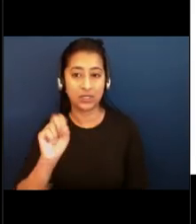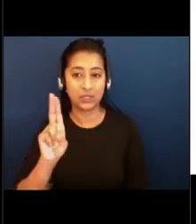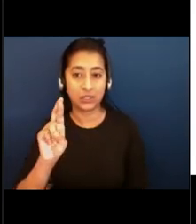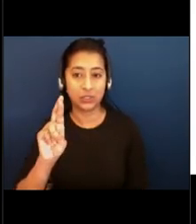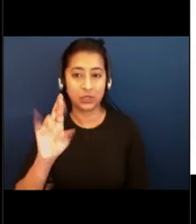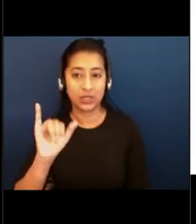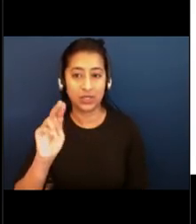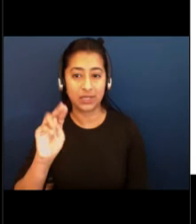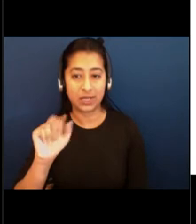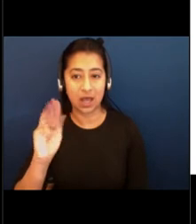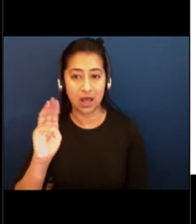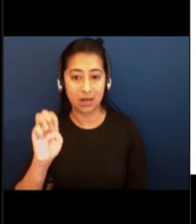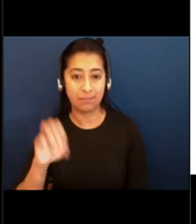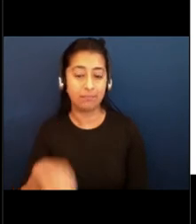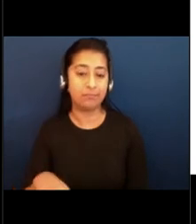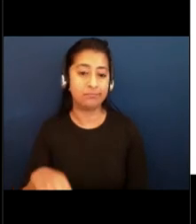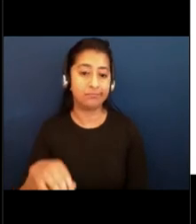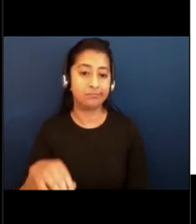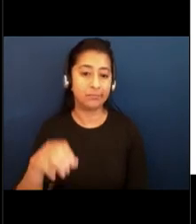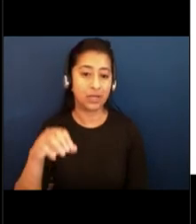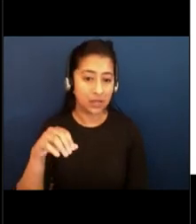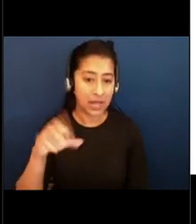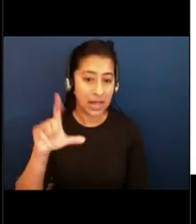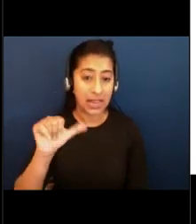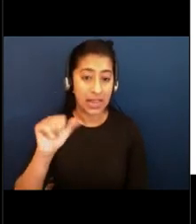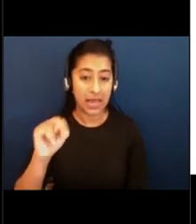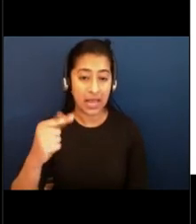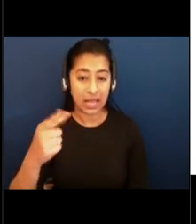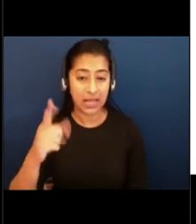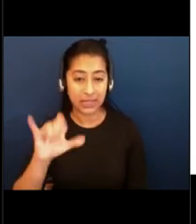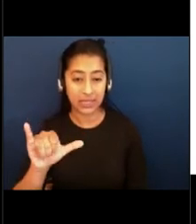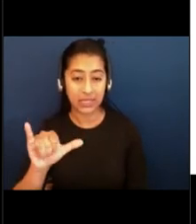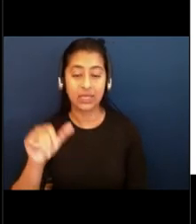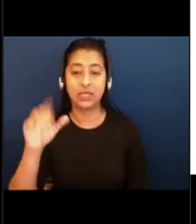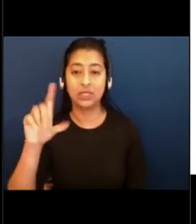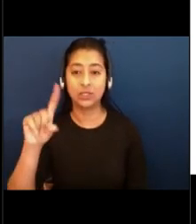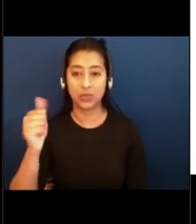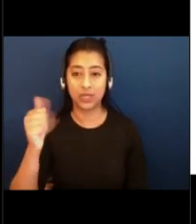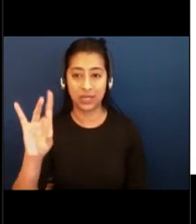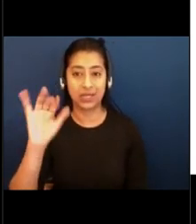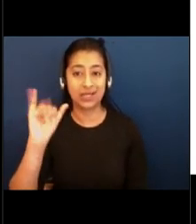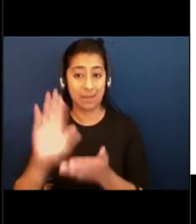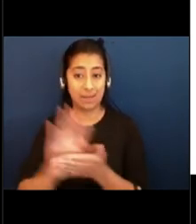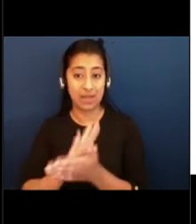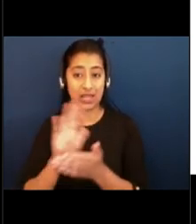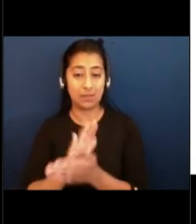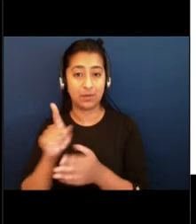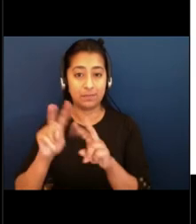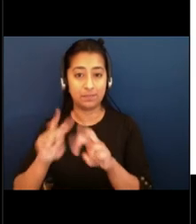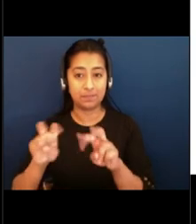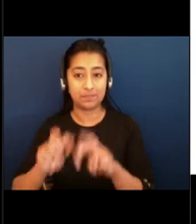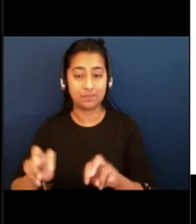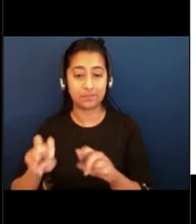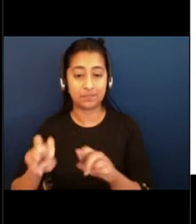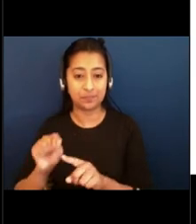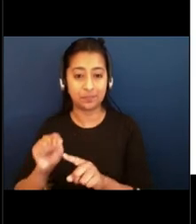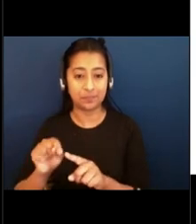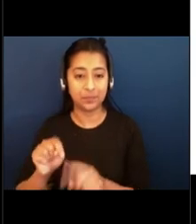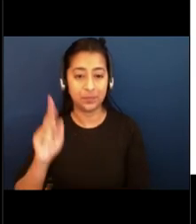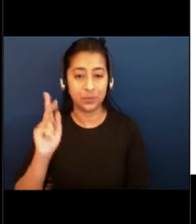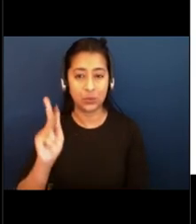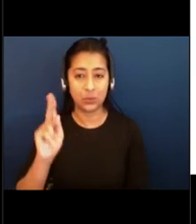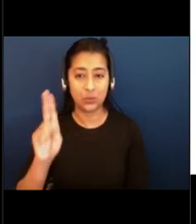2014. Linda Langley and collaborators in 2018, and that's a paper looking, Rosa's paper is the Kukama